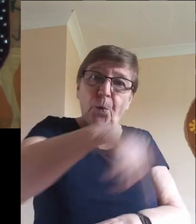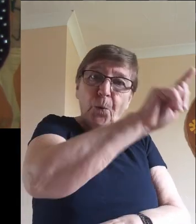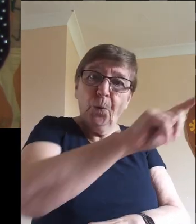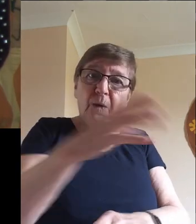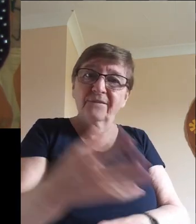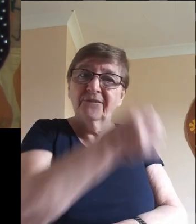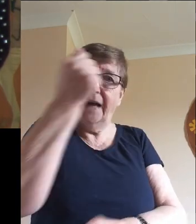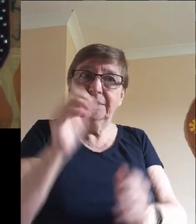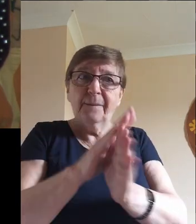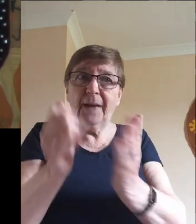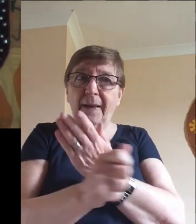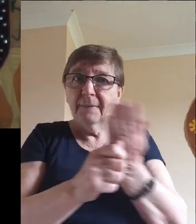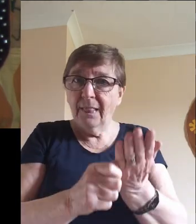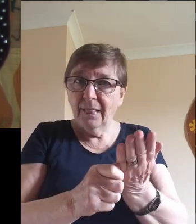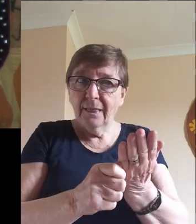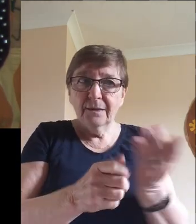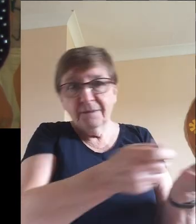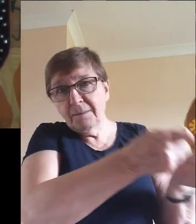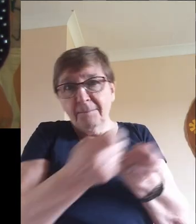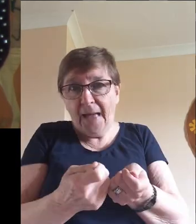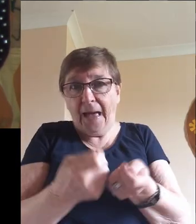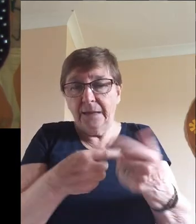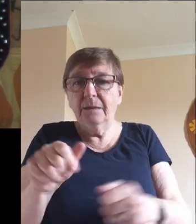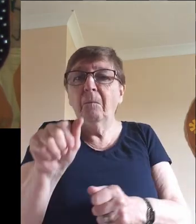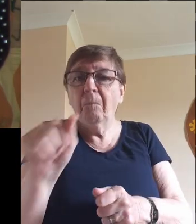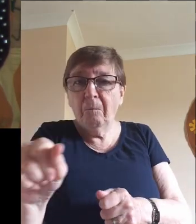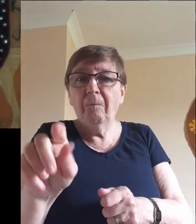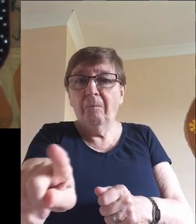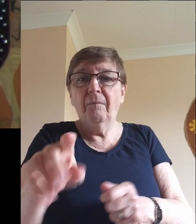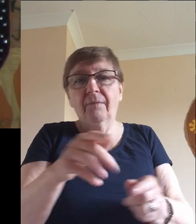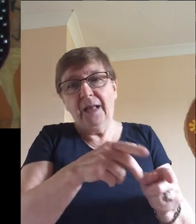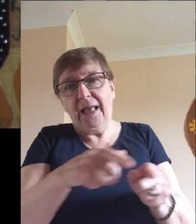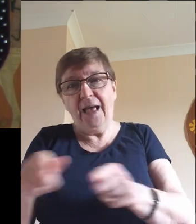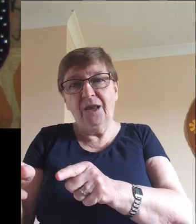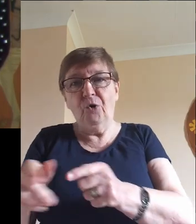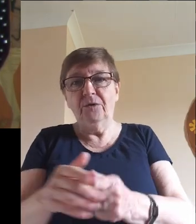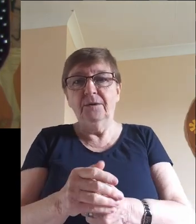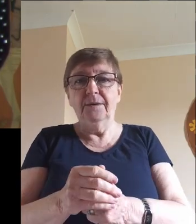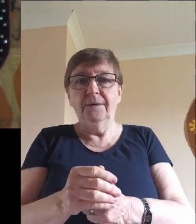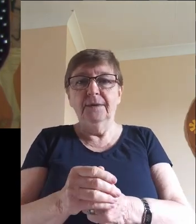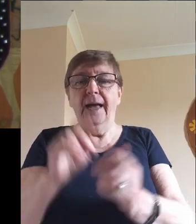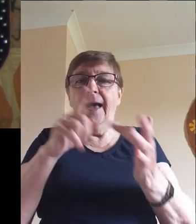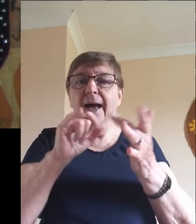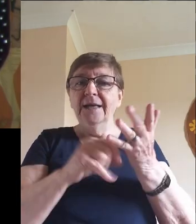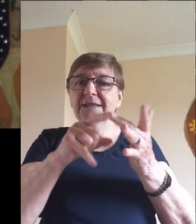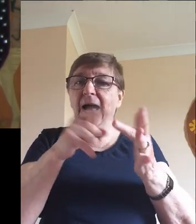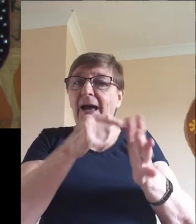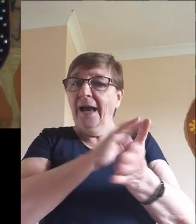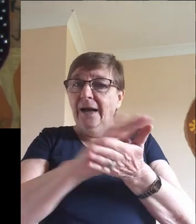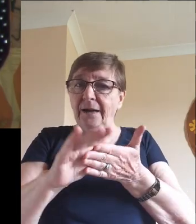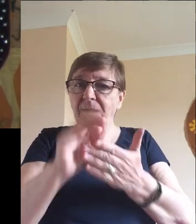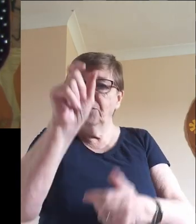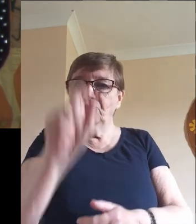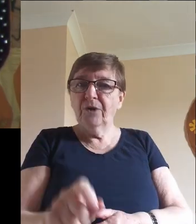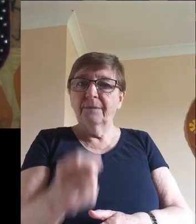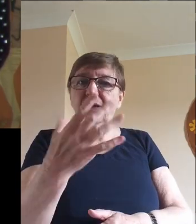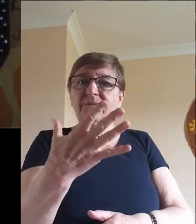go and find yourself a Bible and have it open at Isaiah chapter 53.